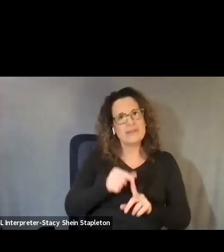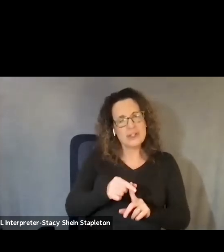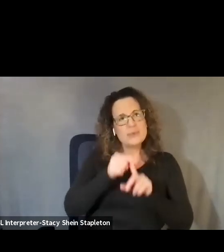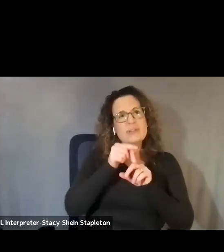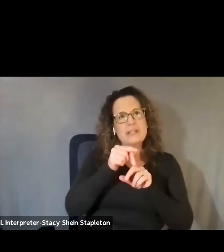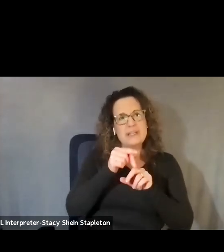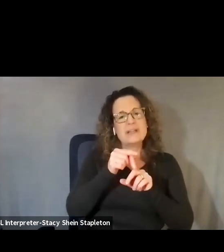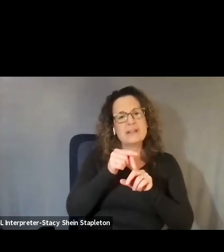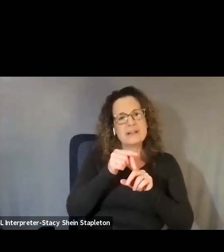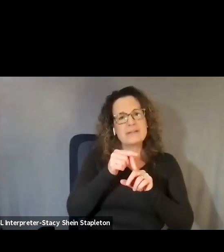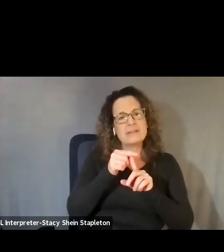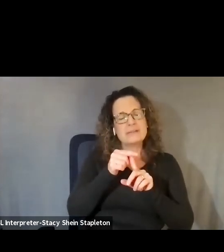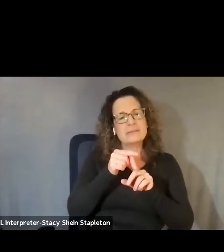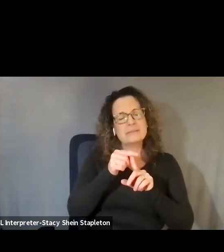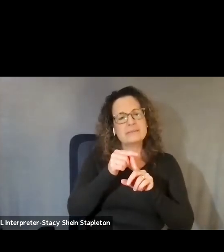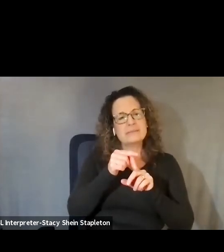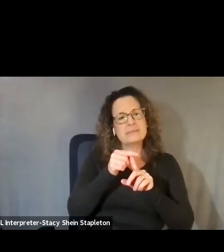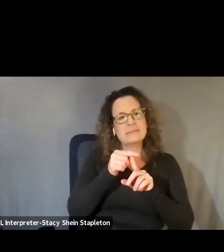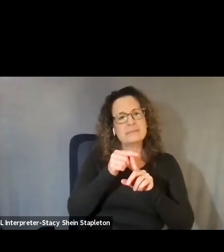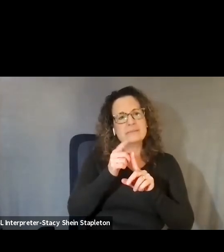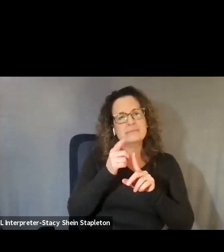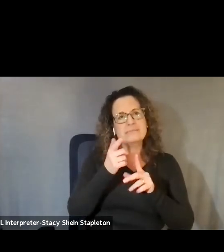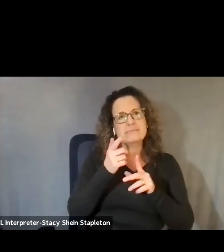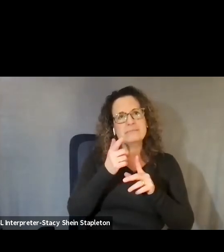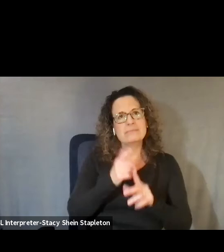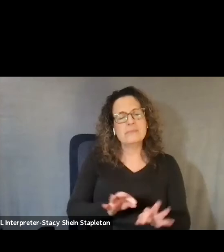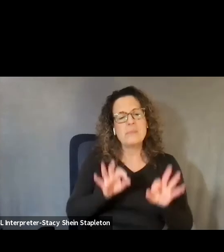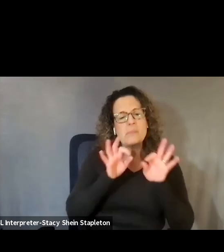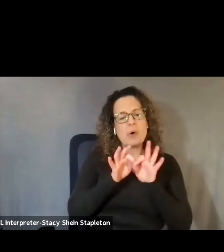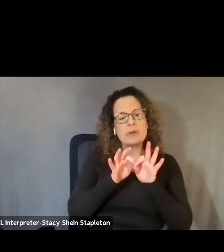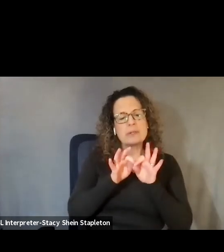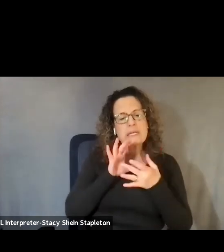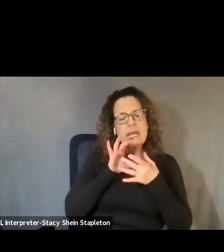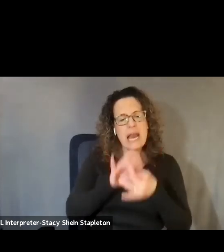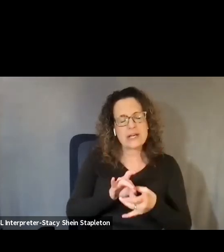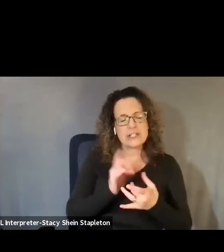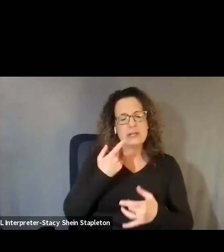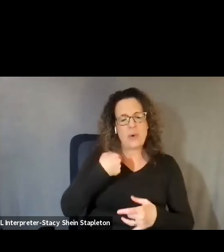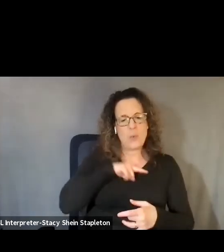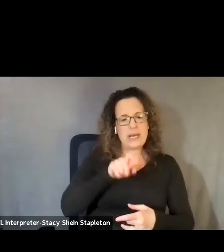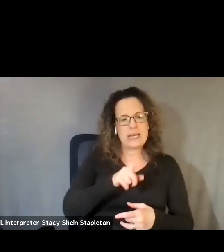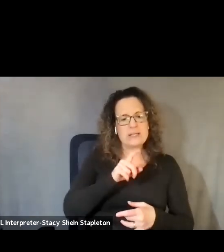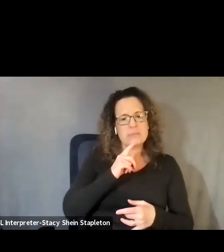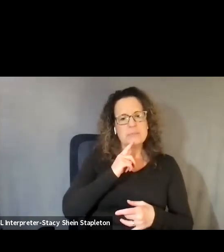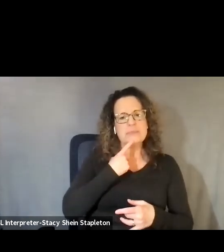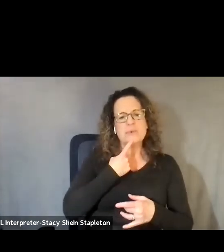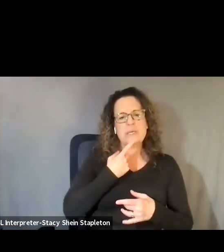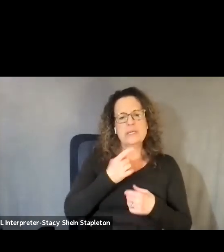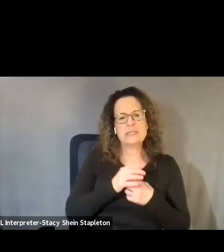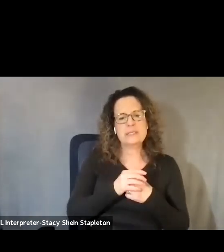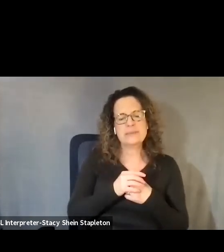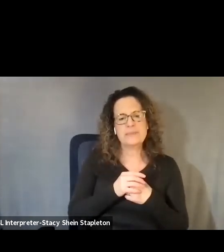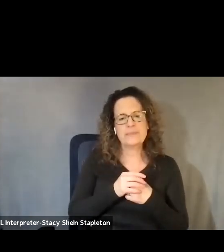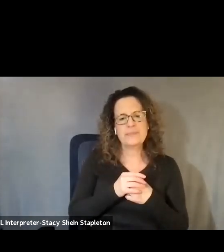River as a charge for stewardship that we need to take very seriously, because there